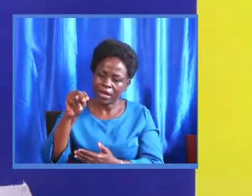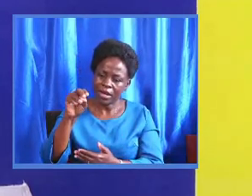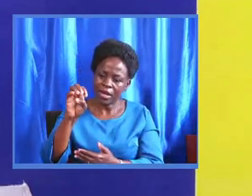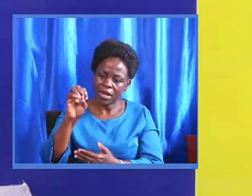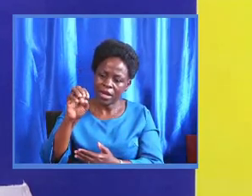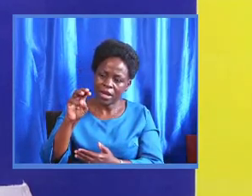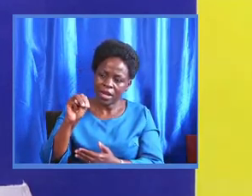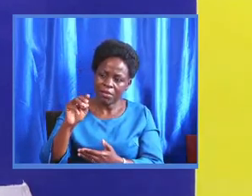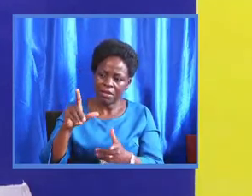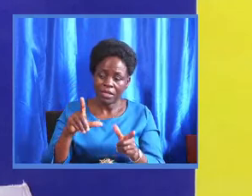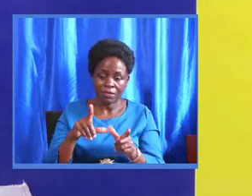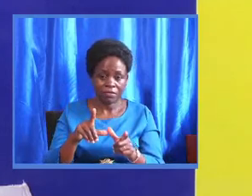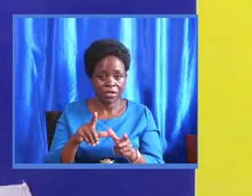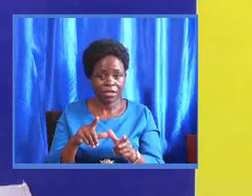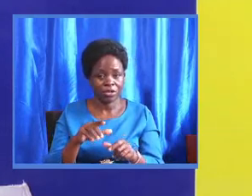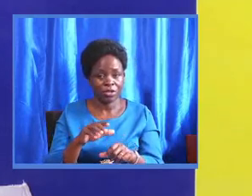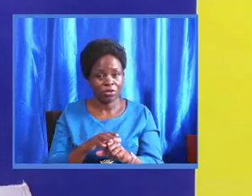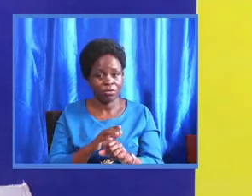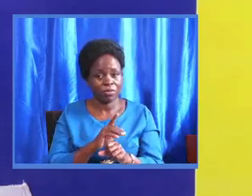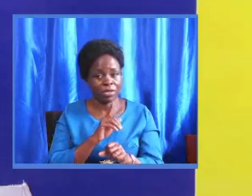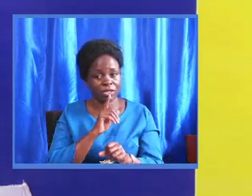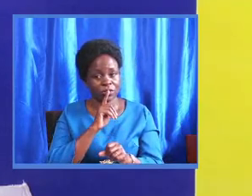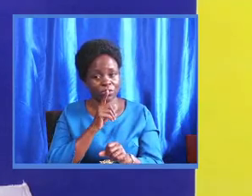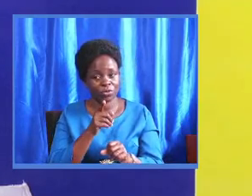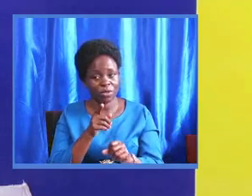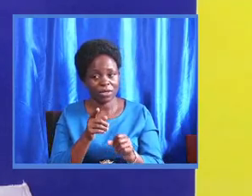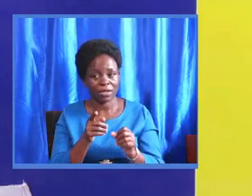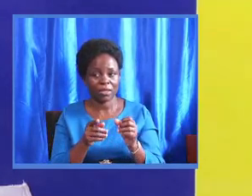that the property is built it legally.